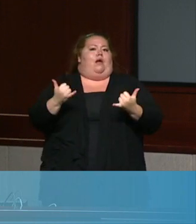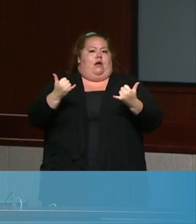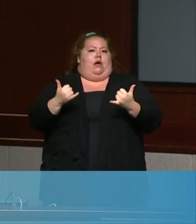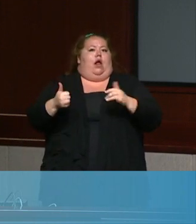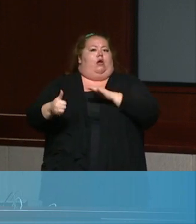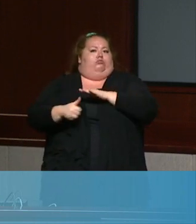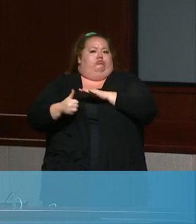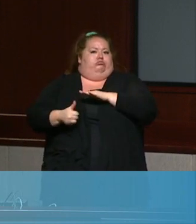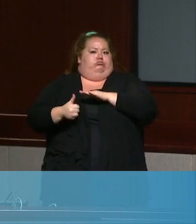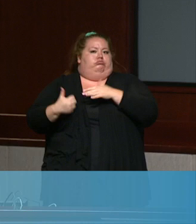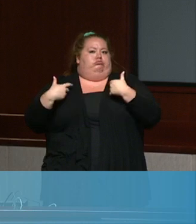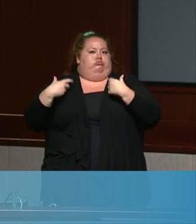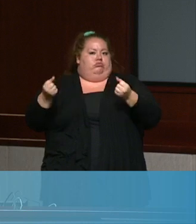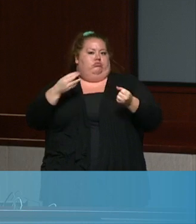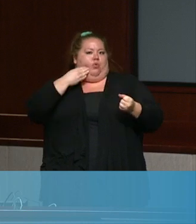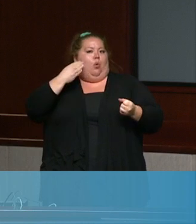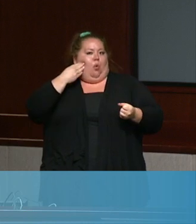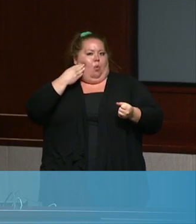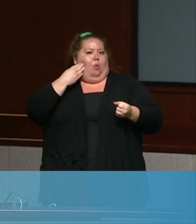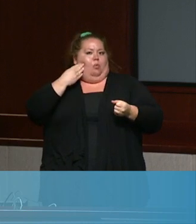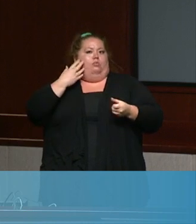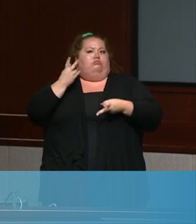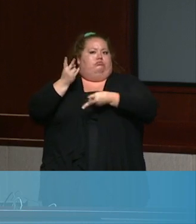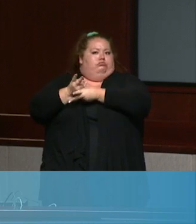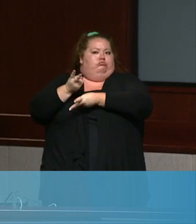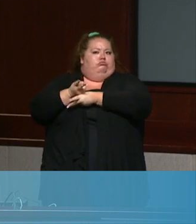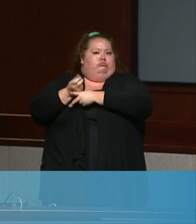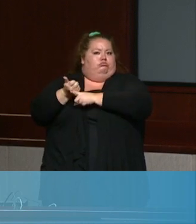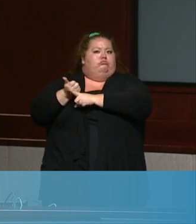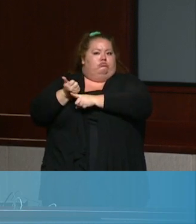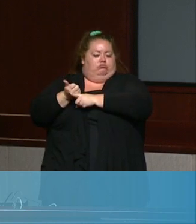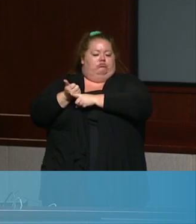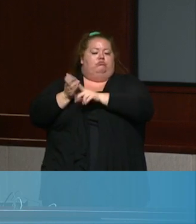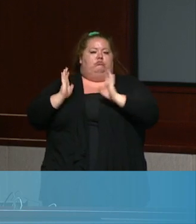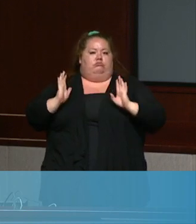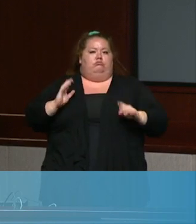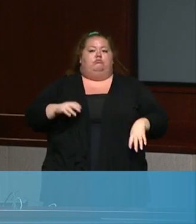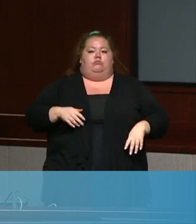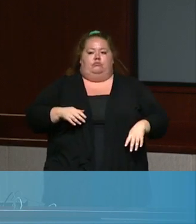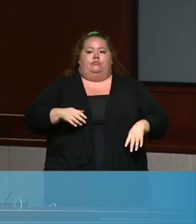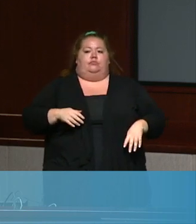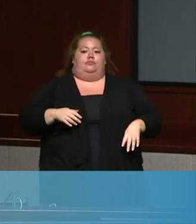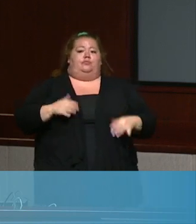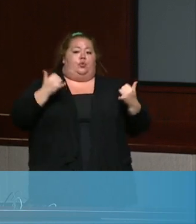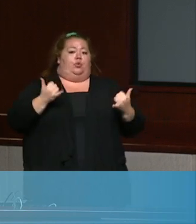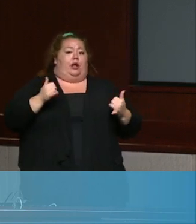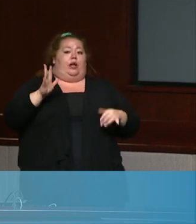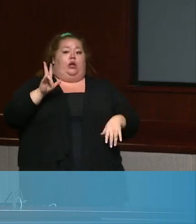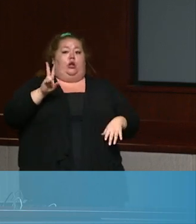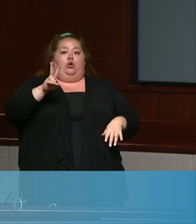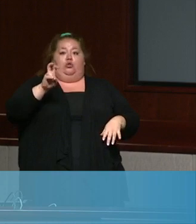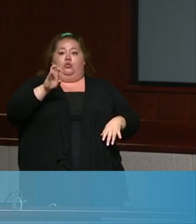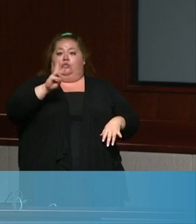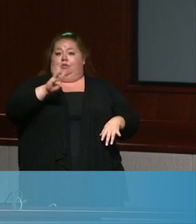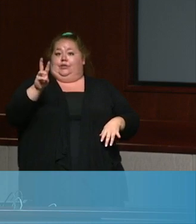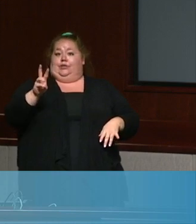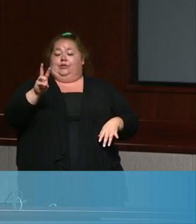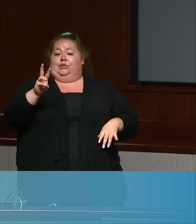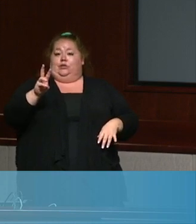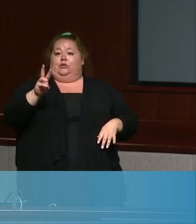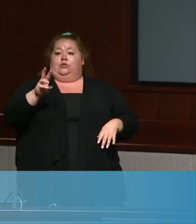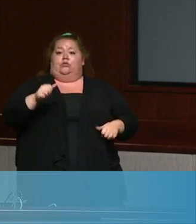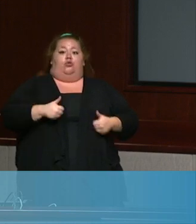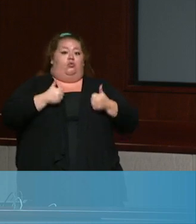and recovering at home, treating their symptoms on their own. Today, we have 266 of